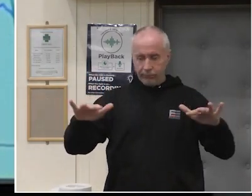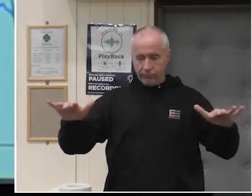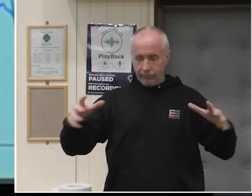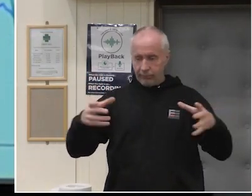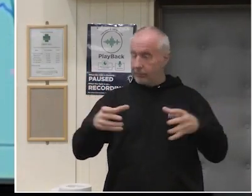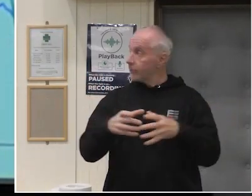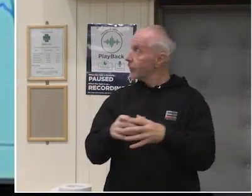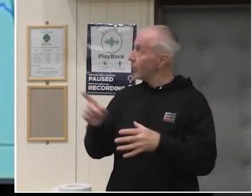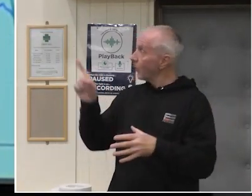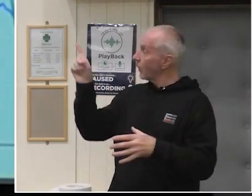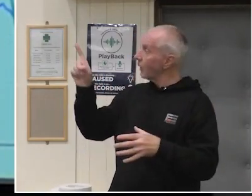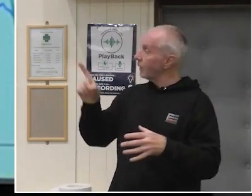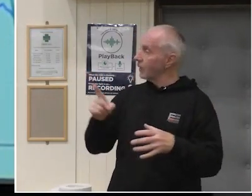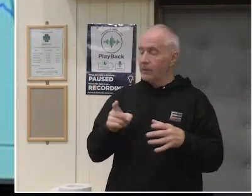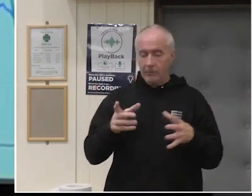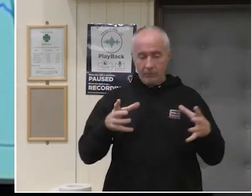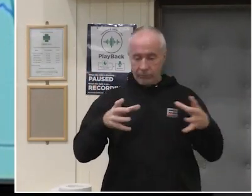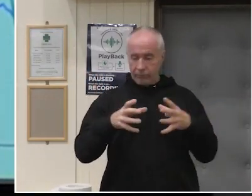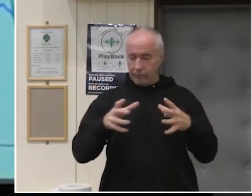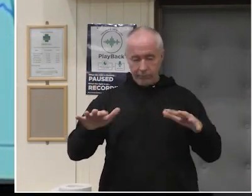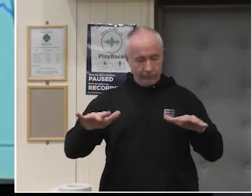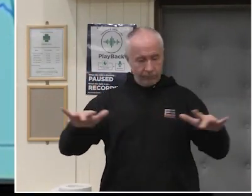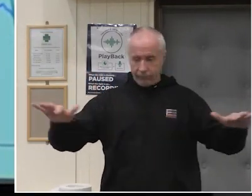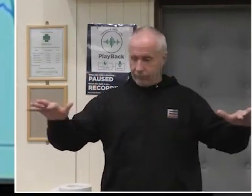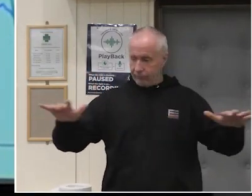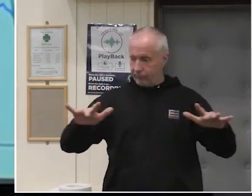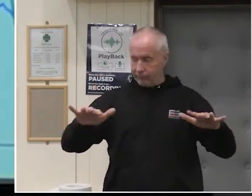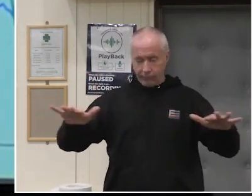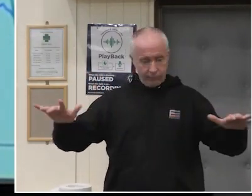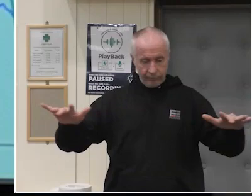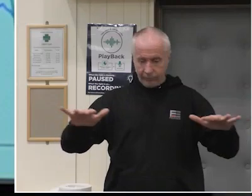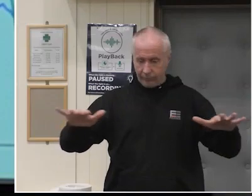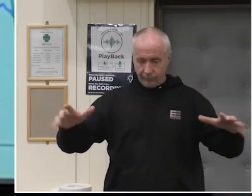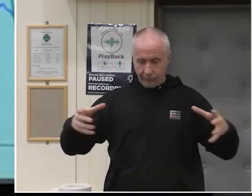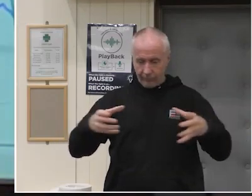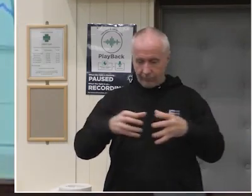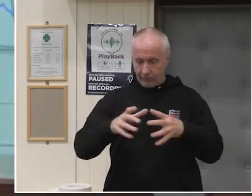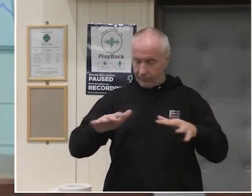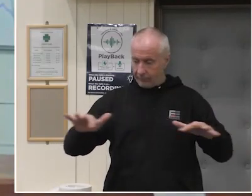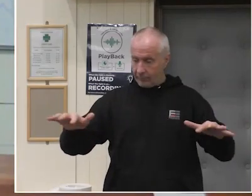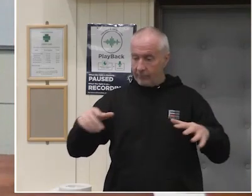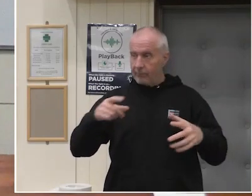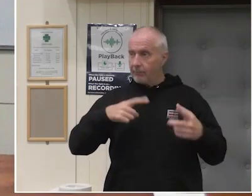all the way over here and all the way over there, where we are